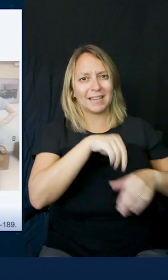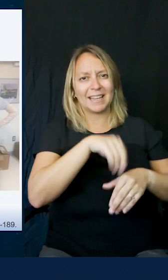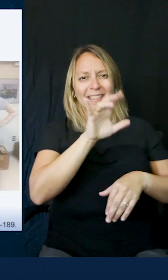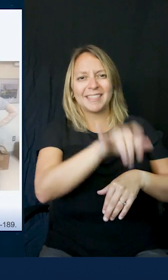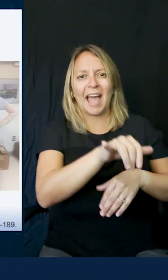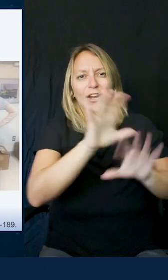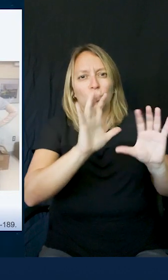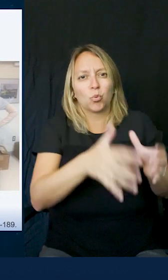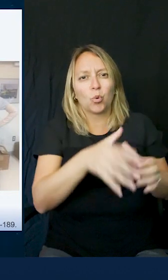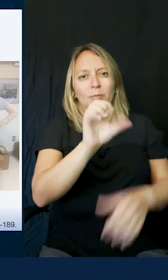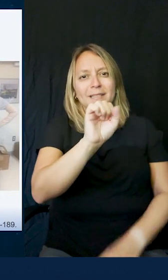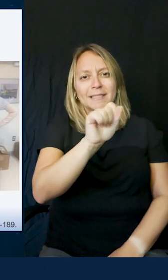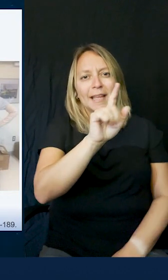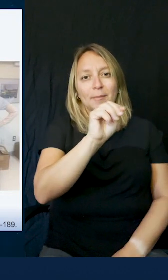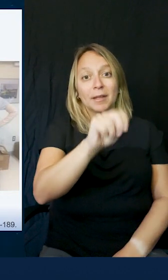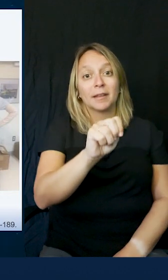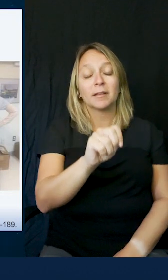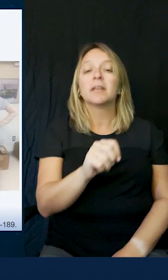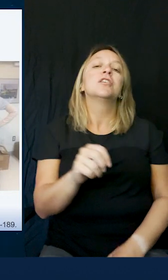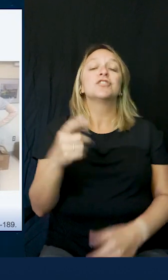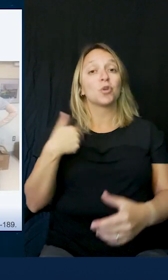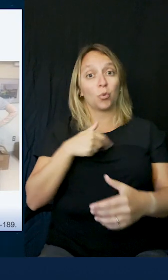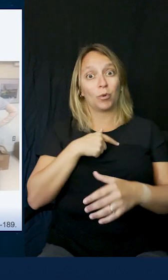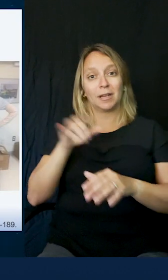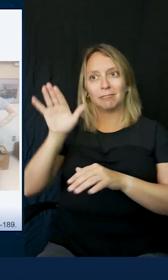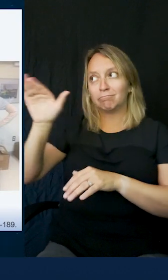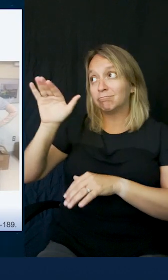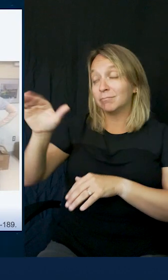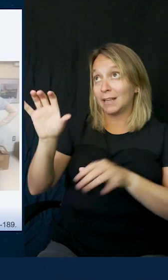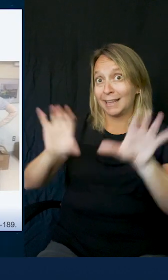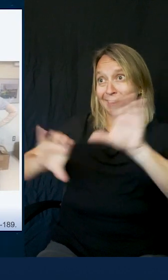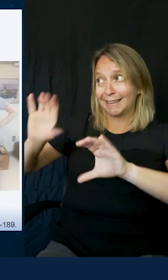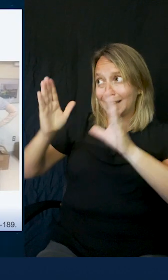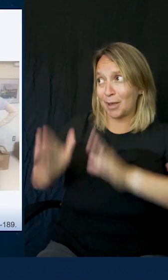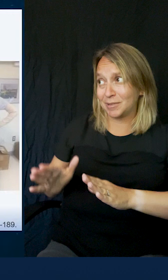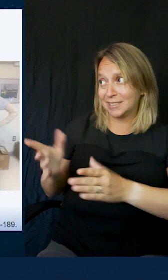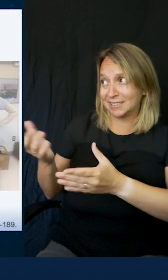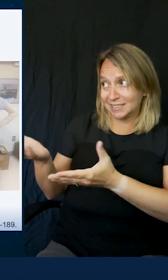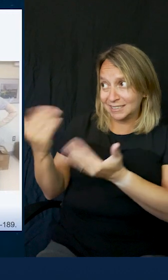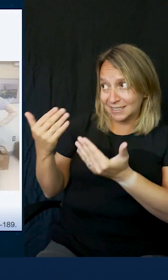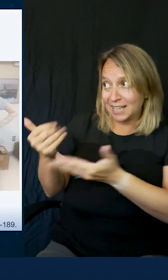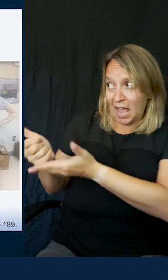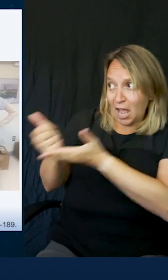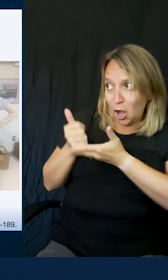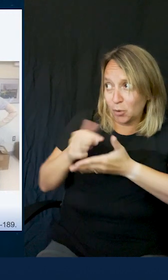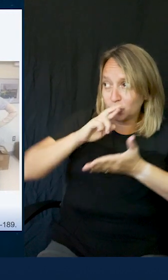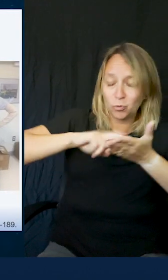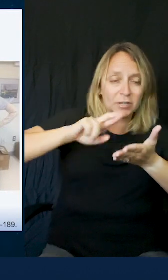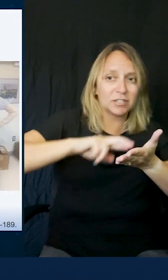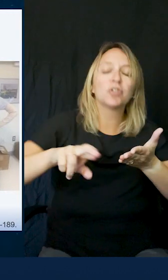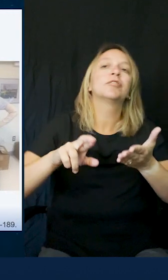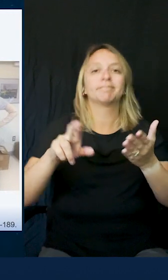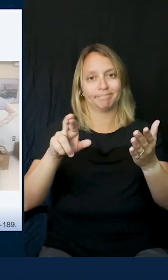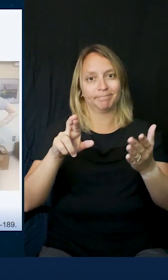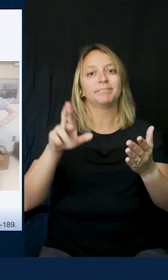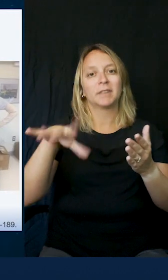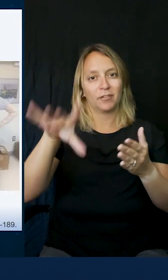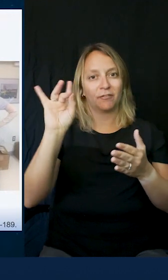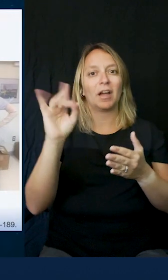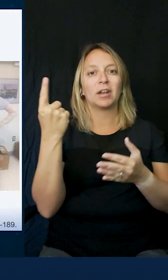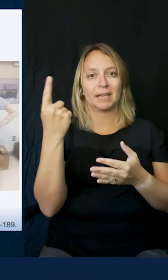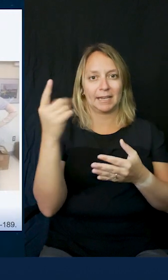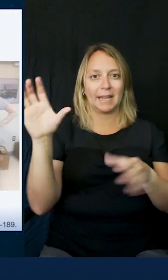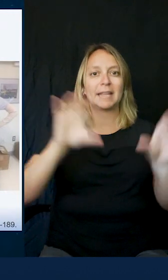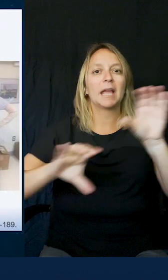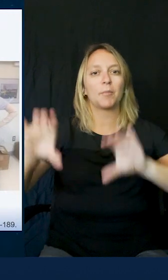salmon. And we brought in some chemists and did a lot of research and ultimately linked a specific chemical